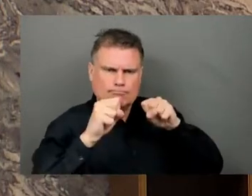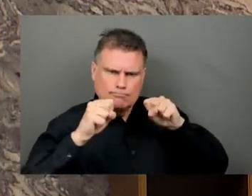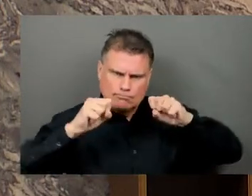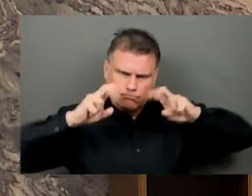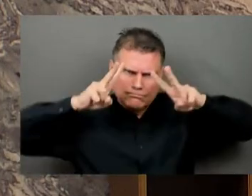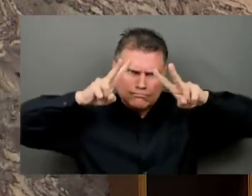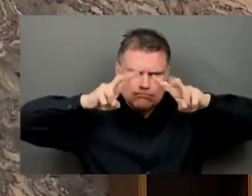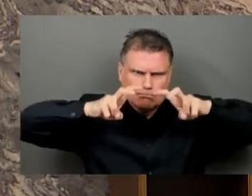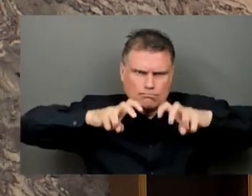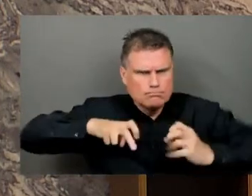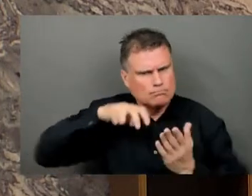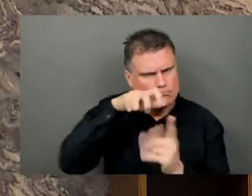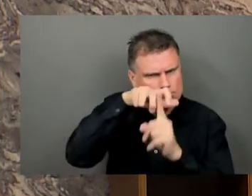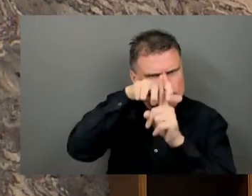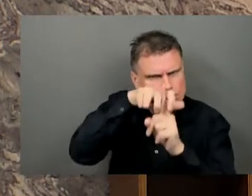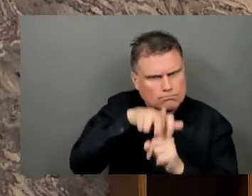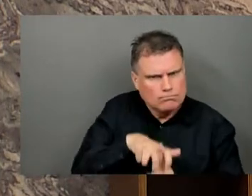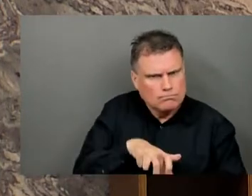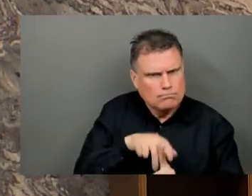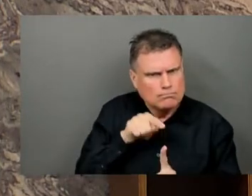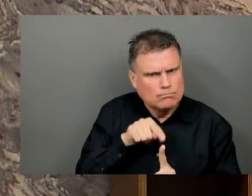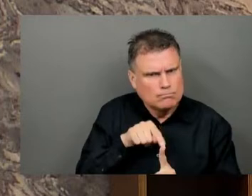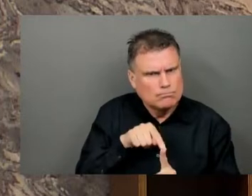thing, pursuant to this standing order,